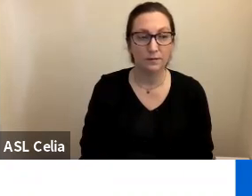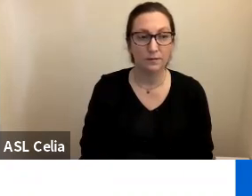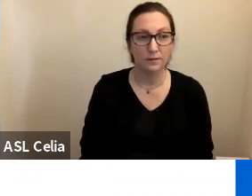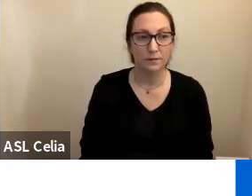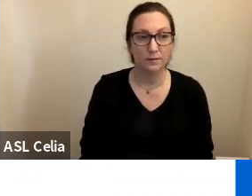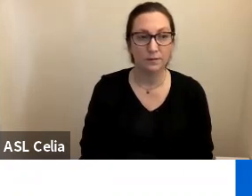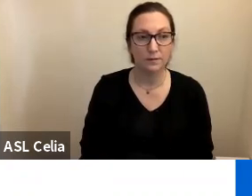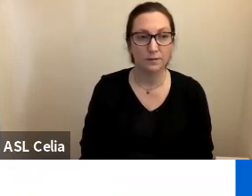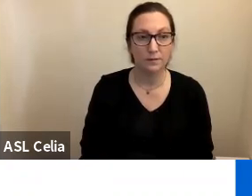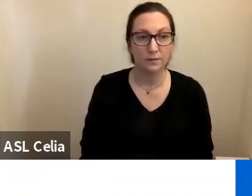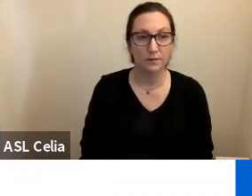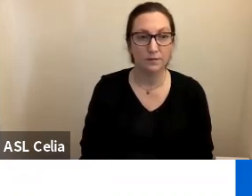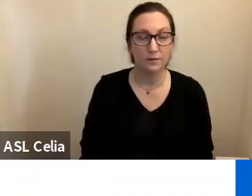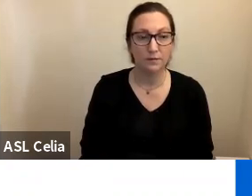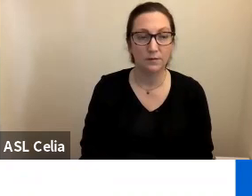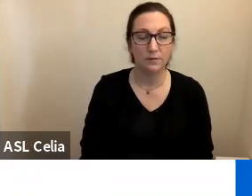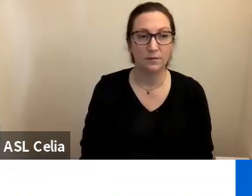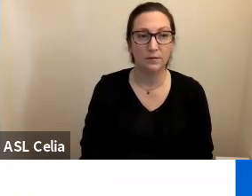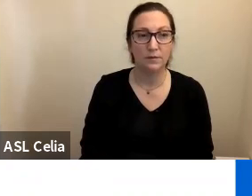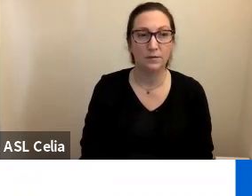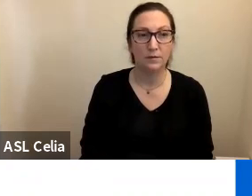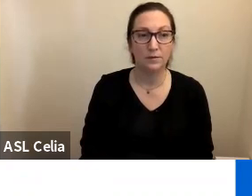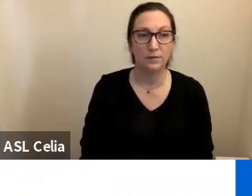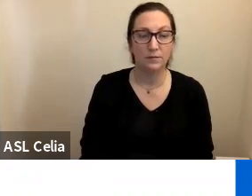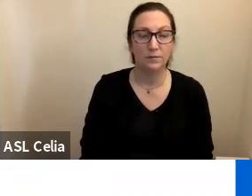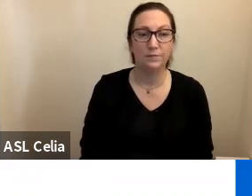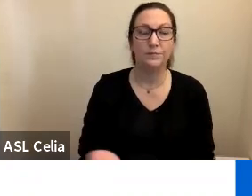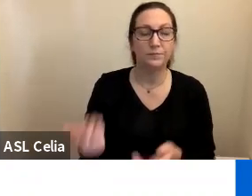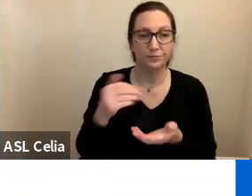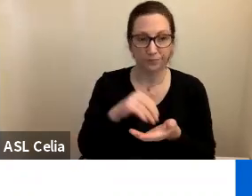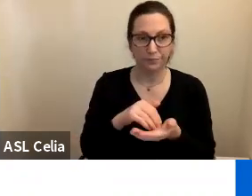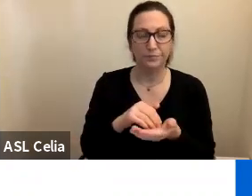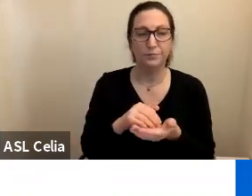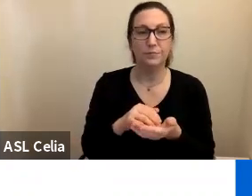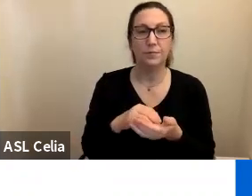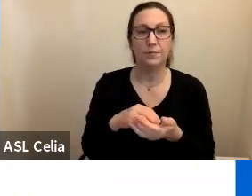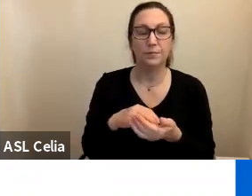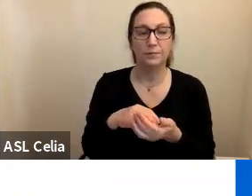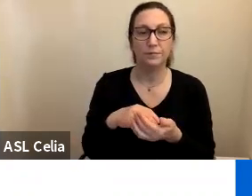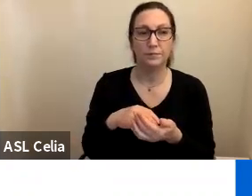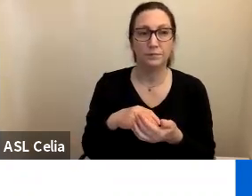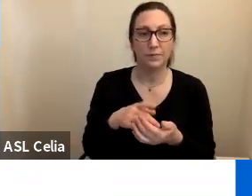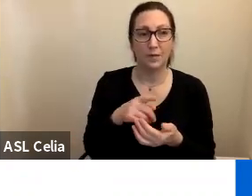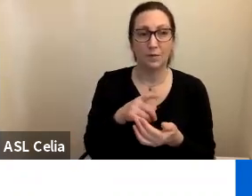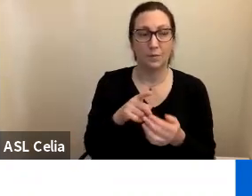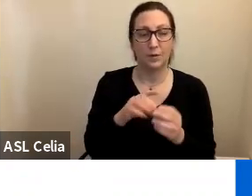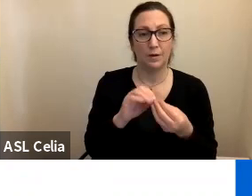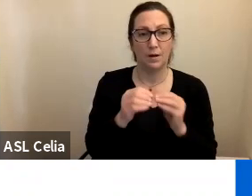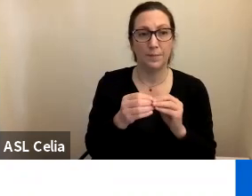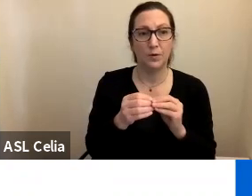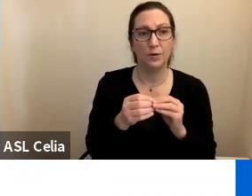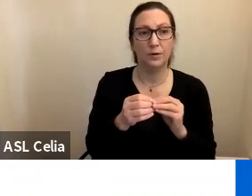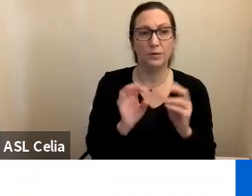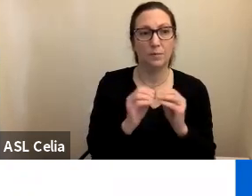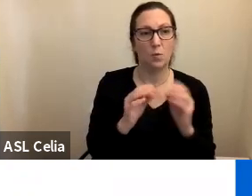And I do, to Mr. Acevedo's earlier point, I think these numbers in many ways are a little bit more